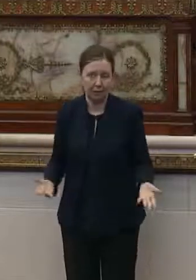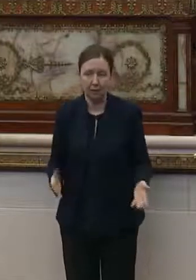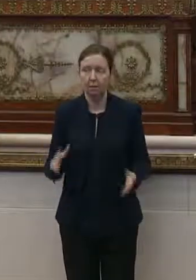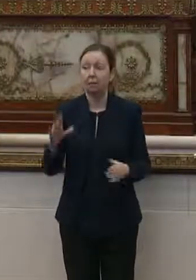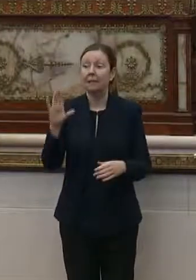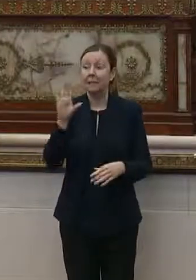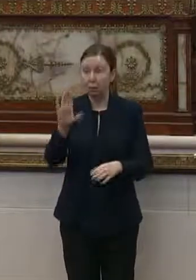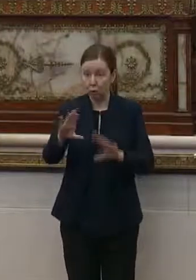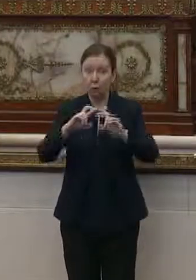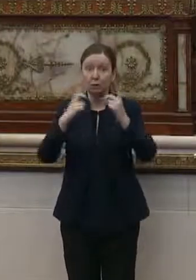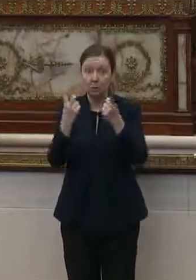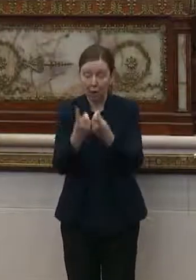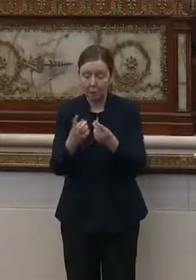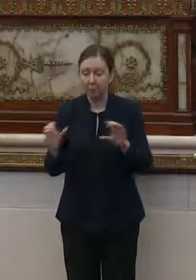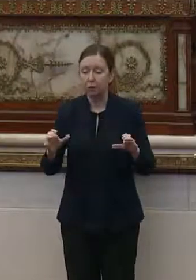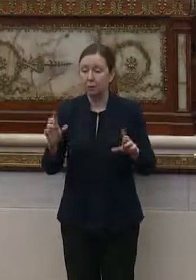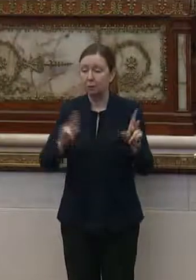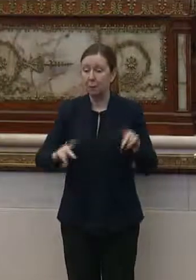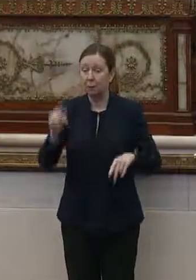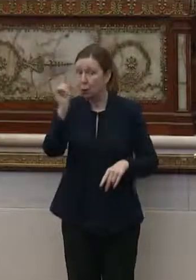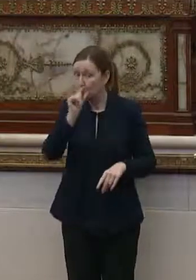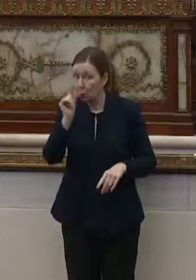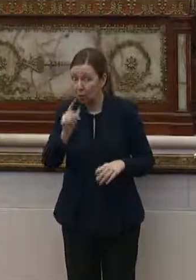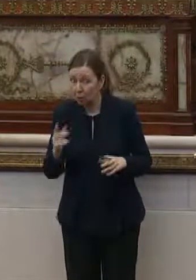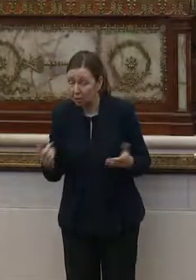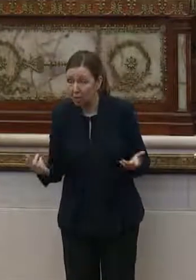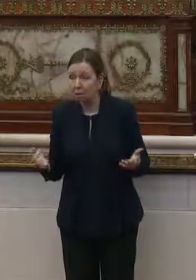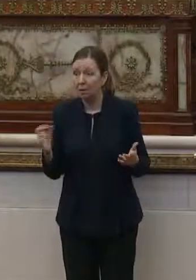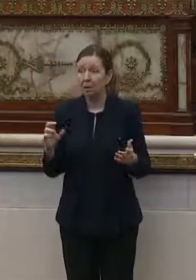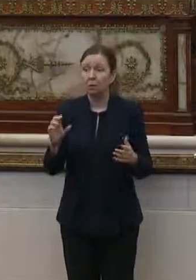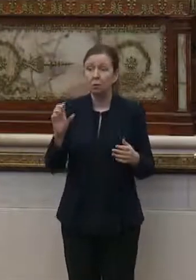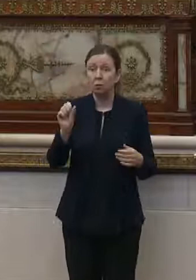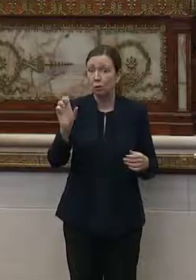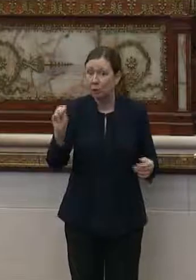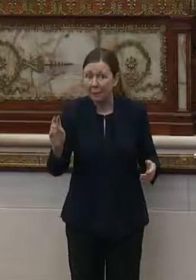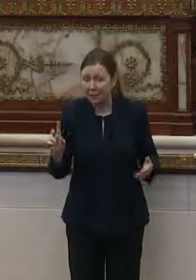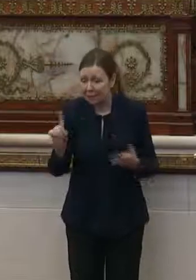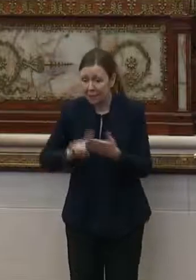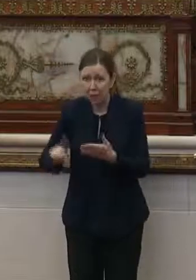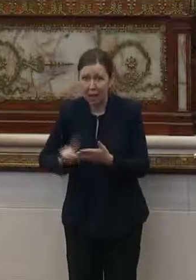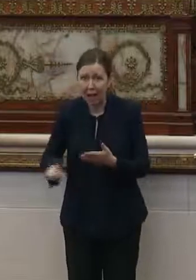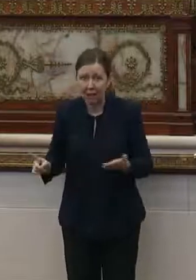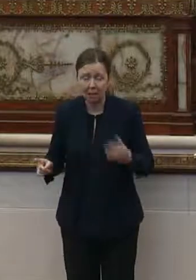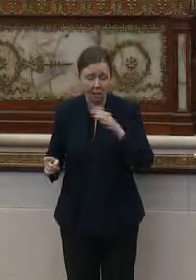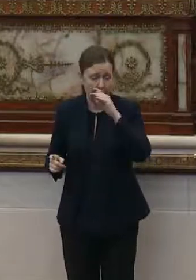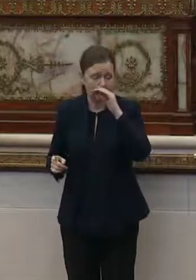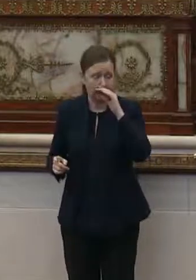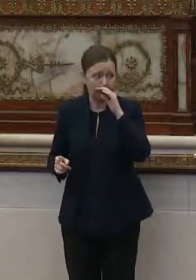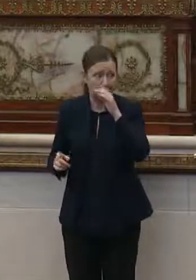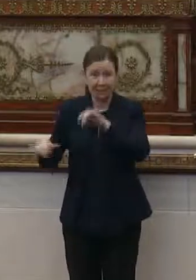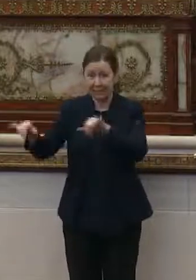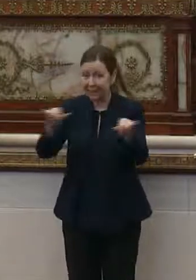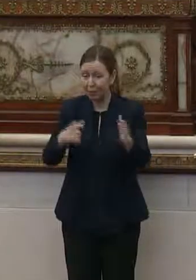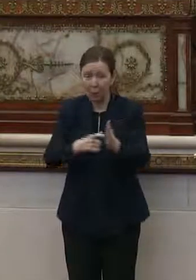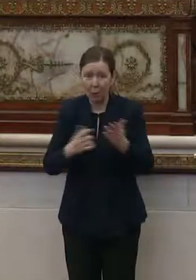department, do people Google folks? Is it a social media a standard required? Because I think that